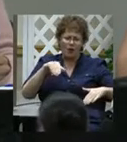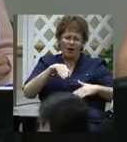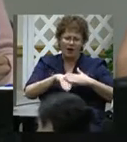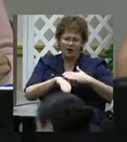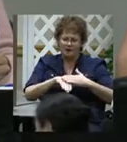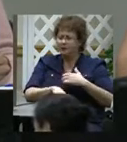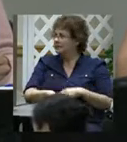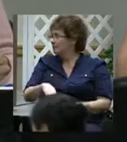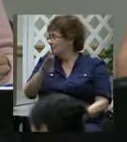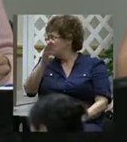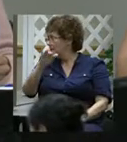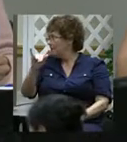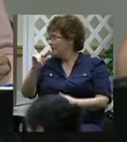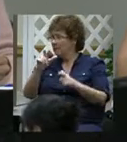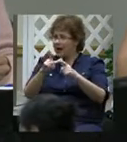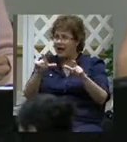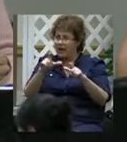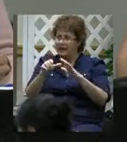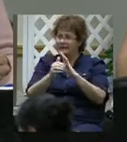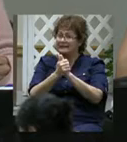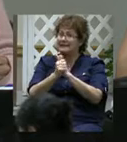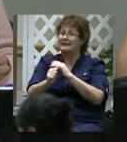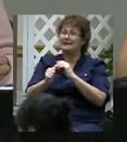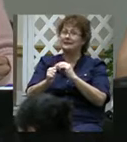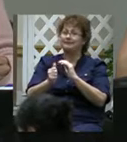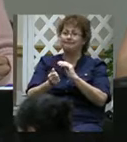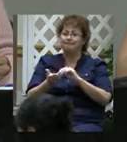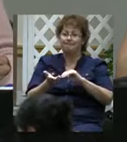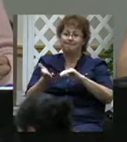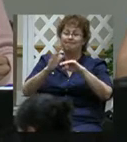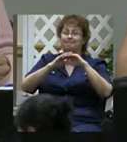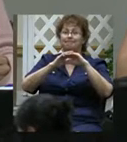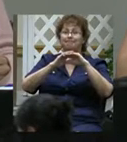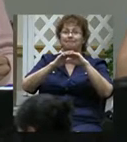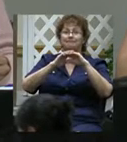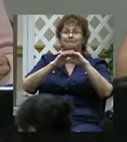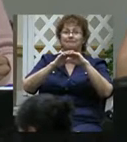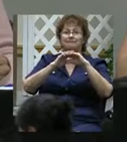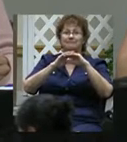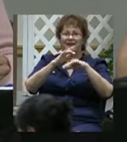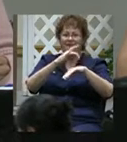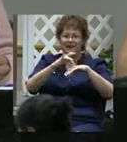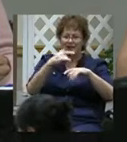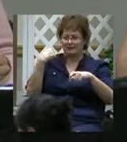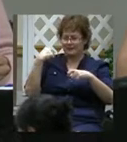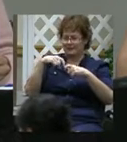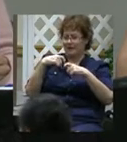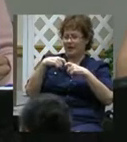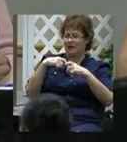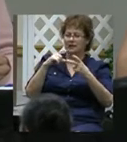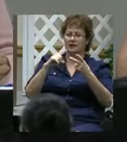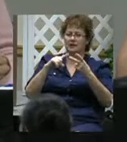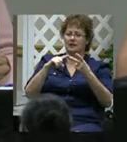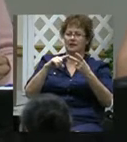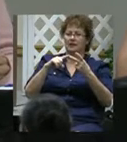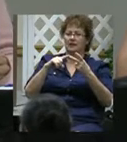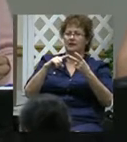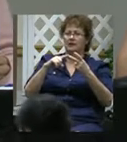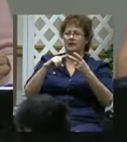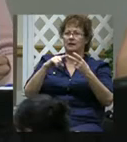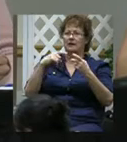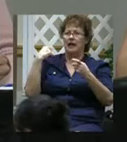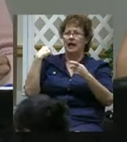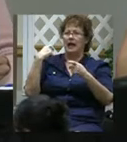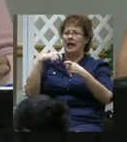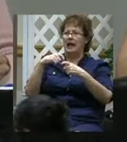A bilingual skills building module in 2, it's available in Spanish and language neutral for